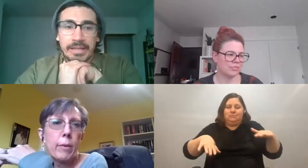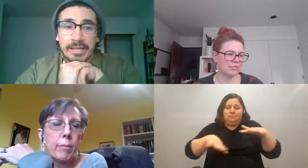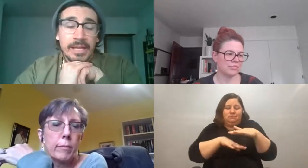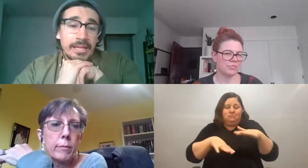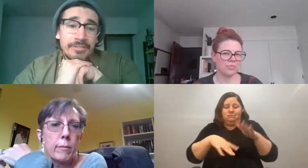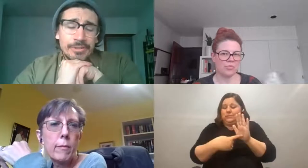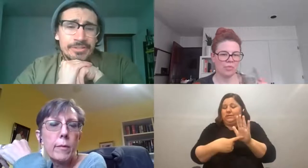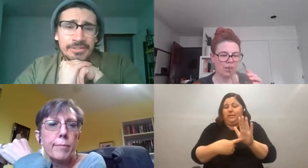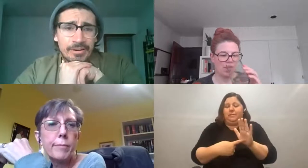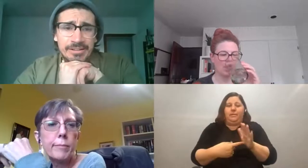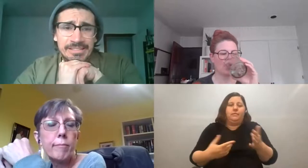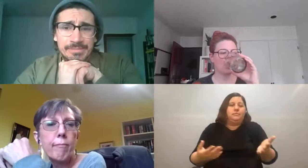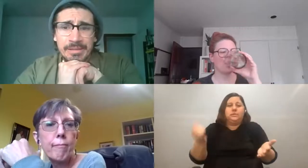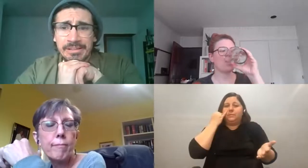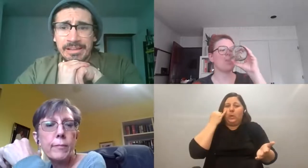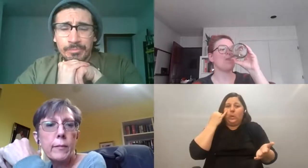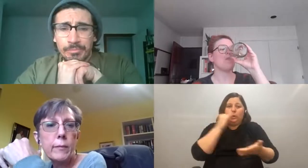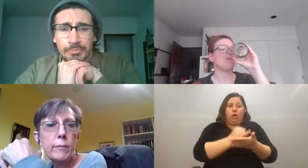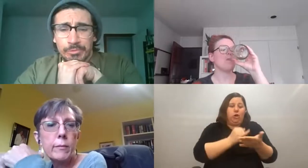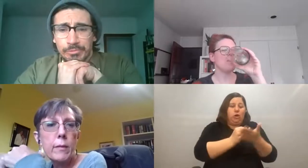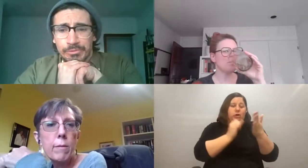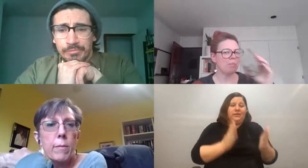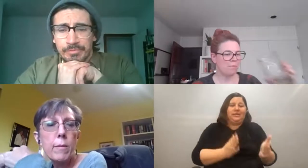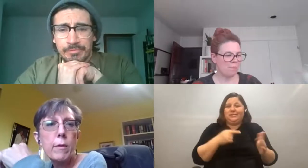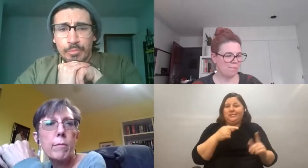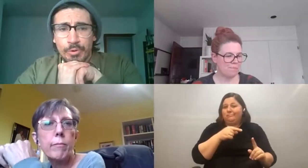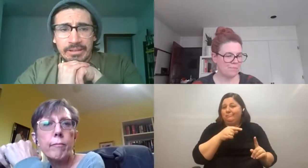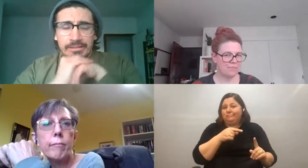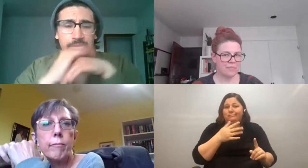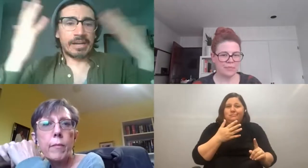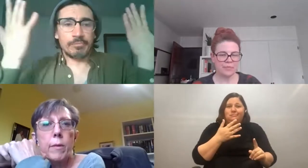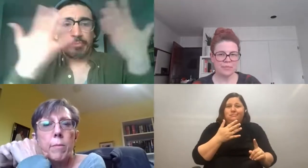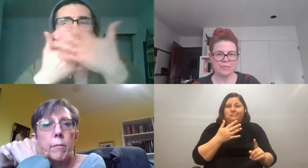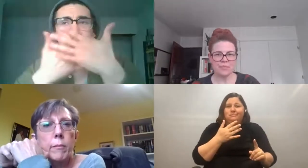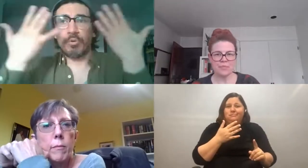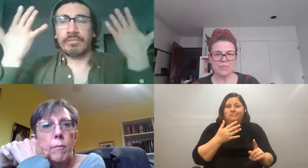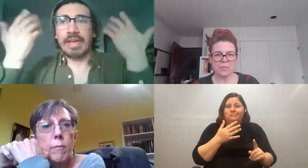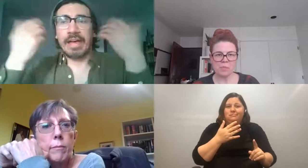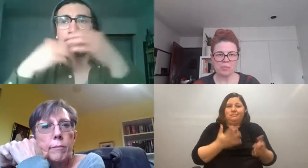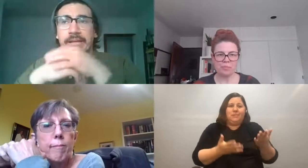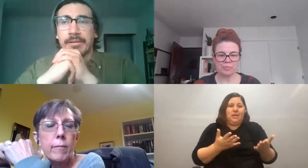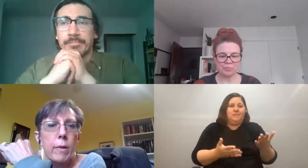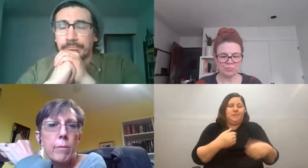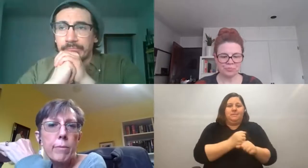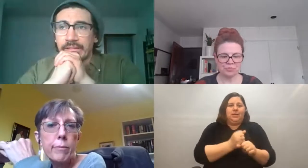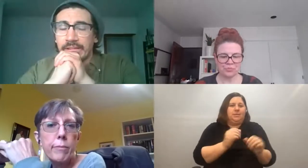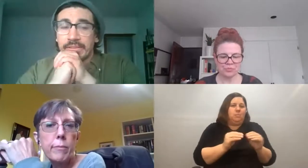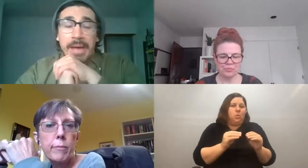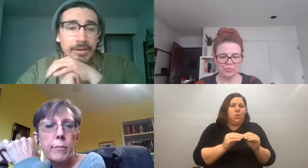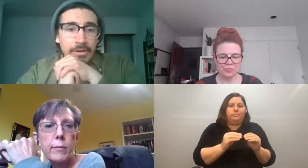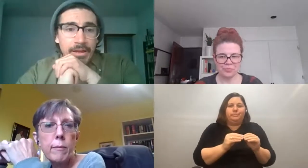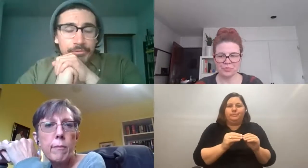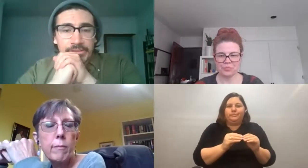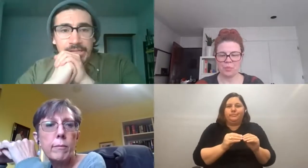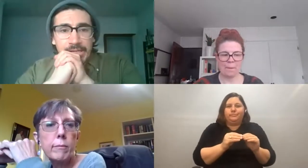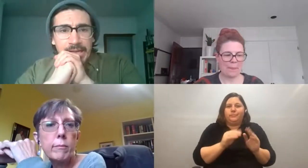would be like if there's an artist that's maybe like more like creating maybe more of that like um the